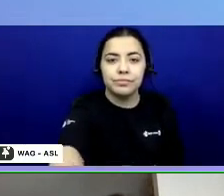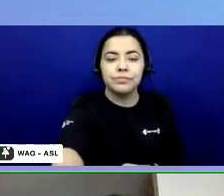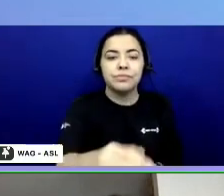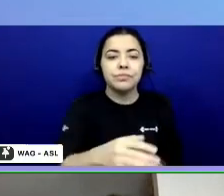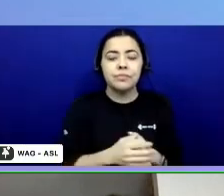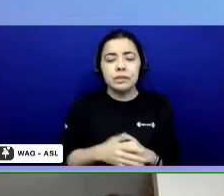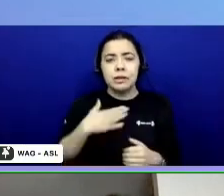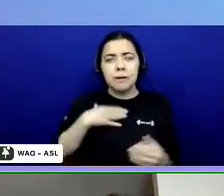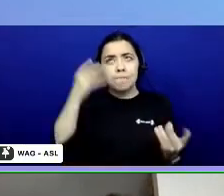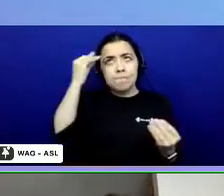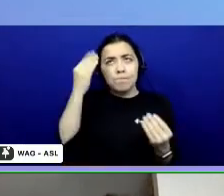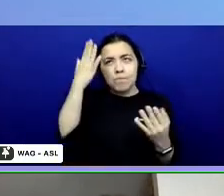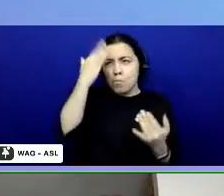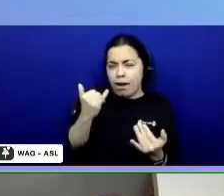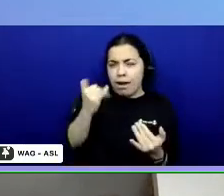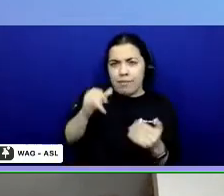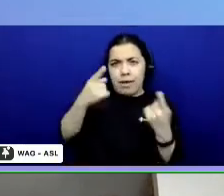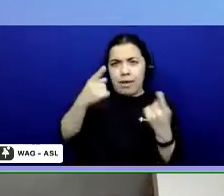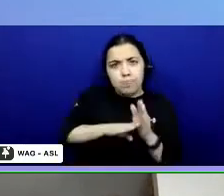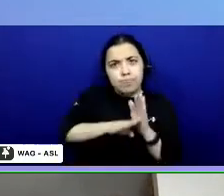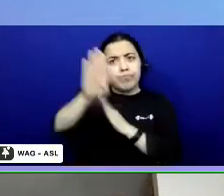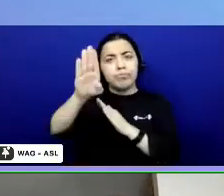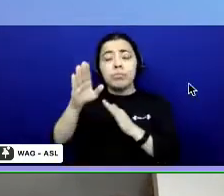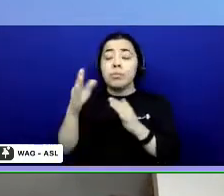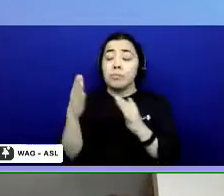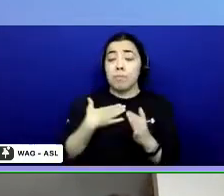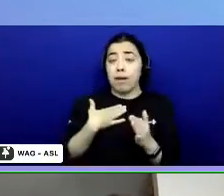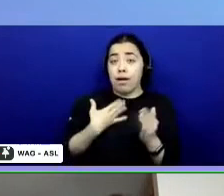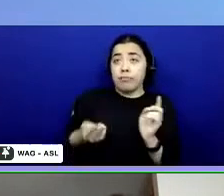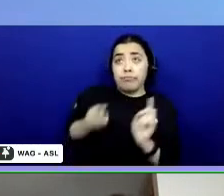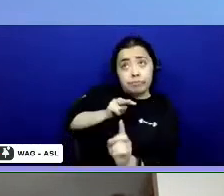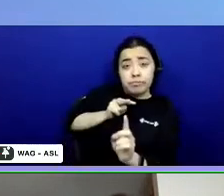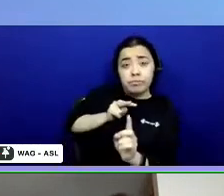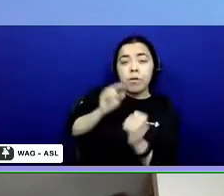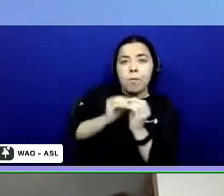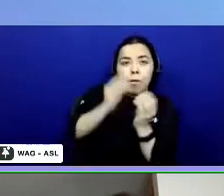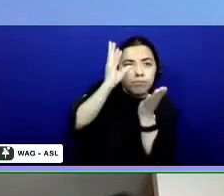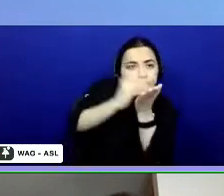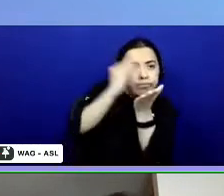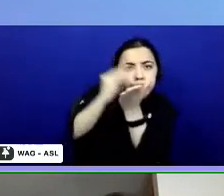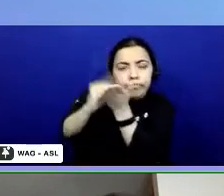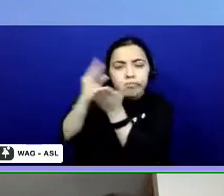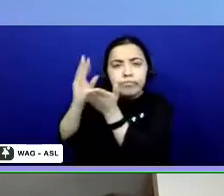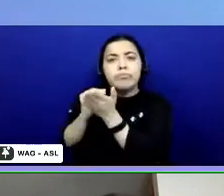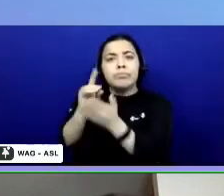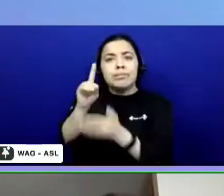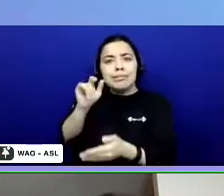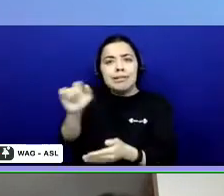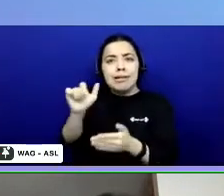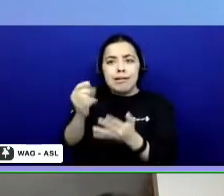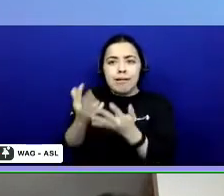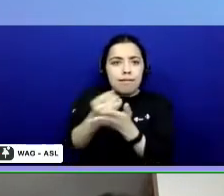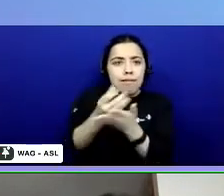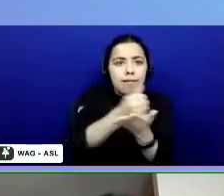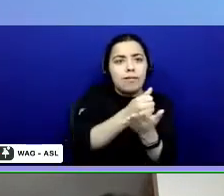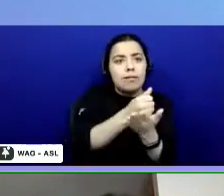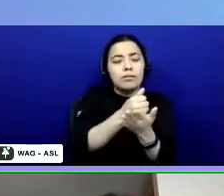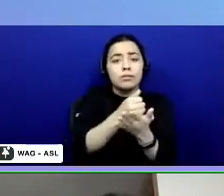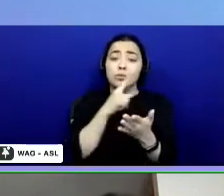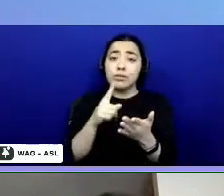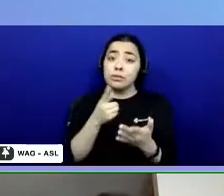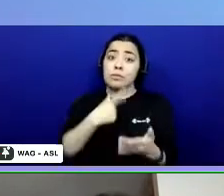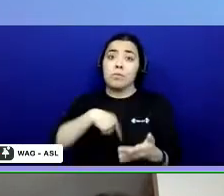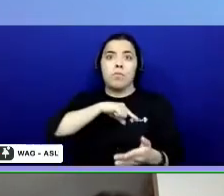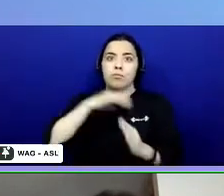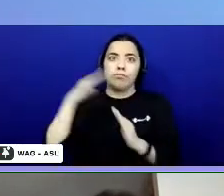to collect data, and also a focus on high quality data. And that's very important. That's been one of the things that we've